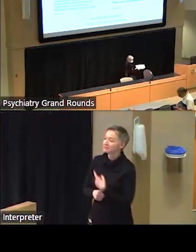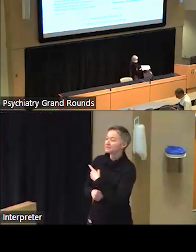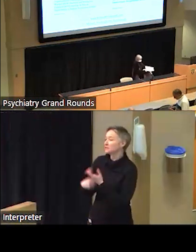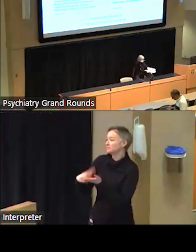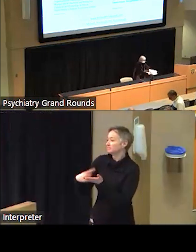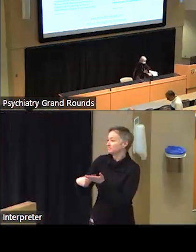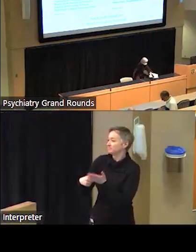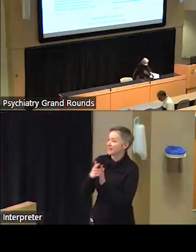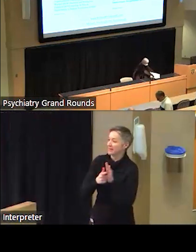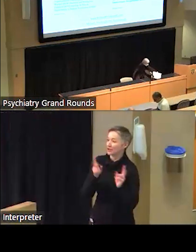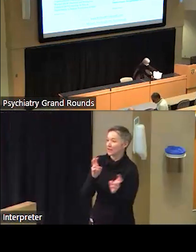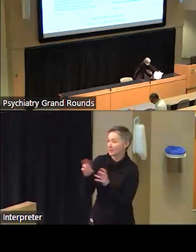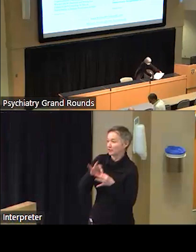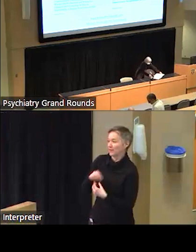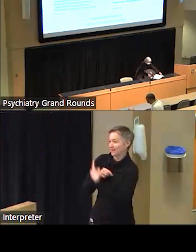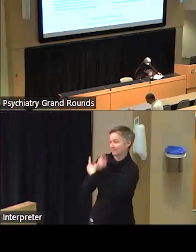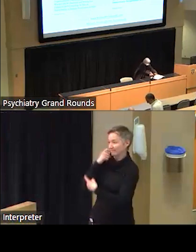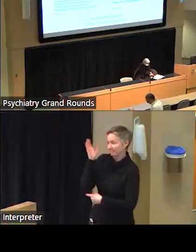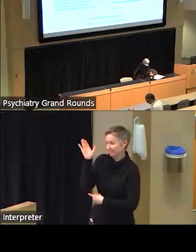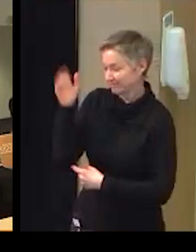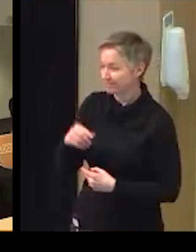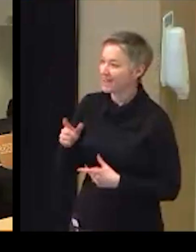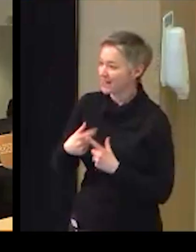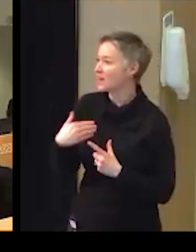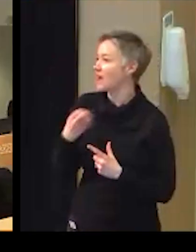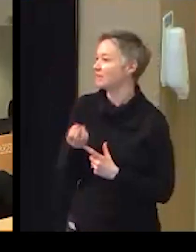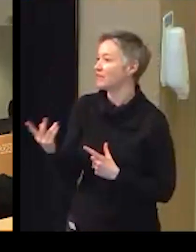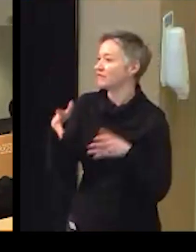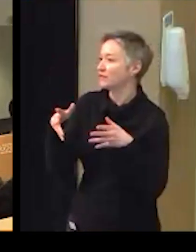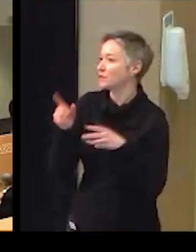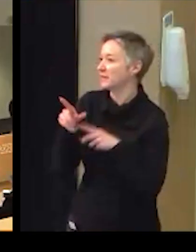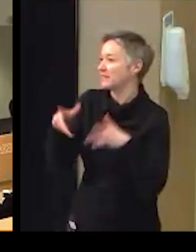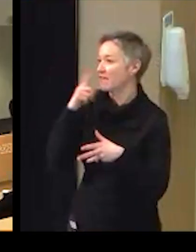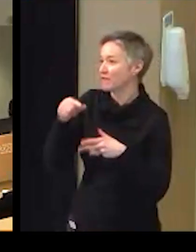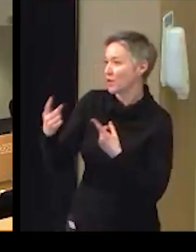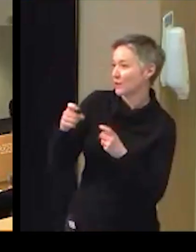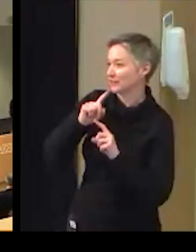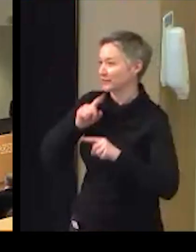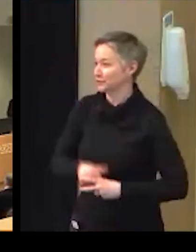discussion on the legal topics related to this presentation. A few minutes for Q&A.